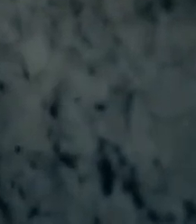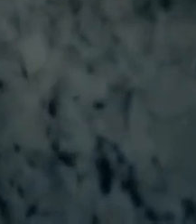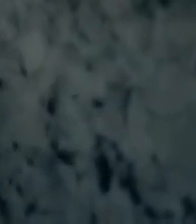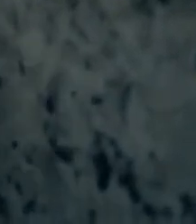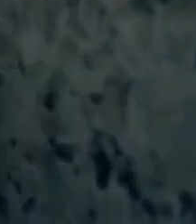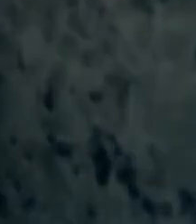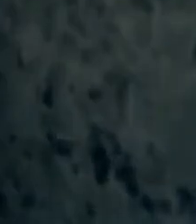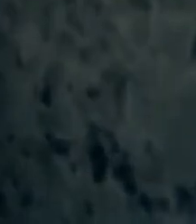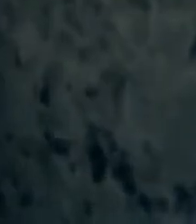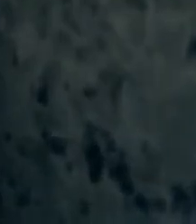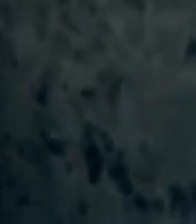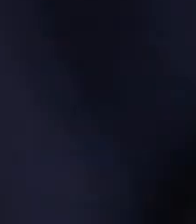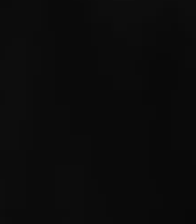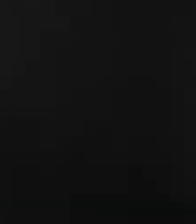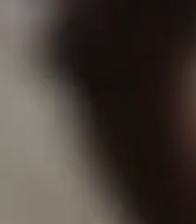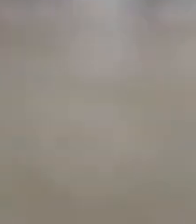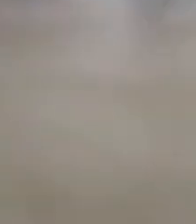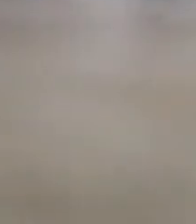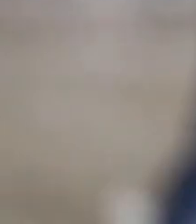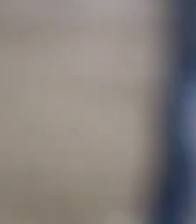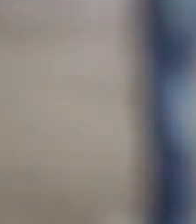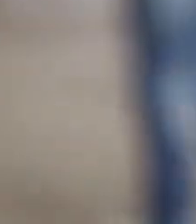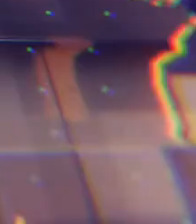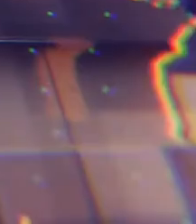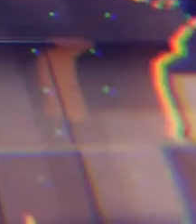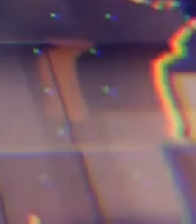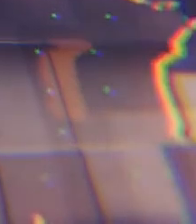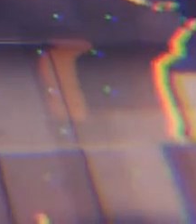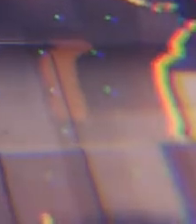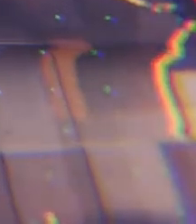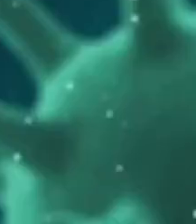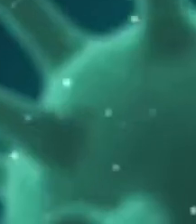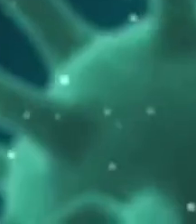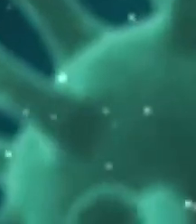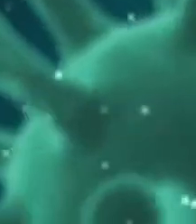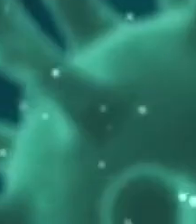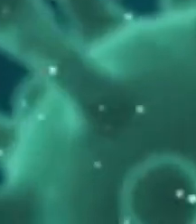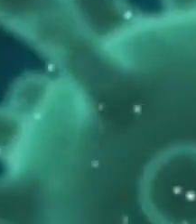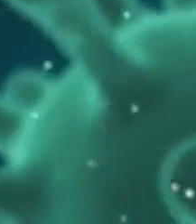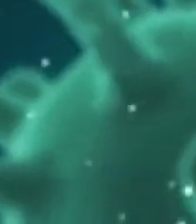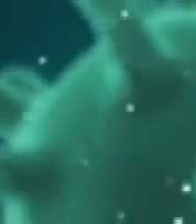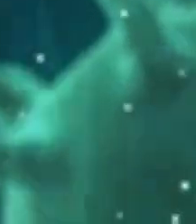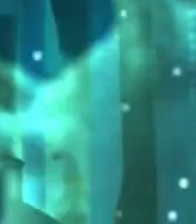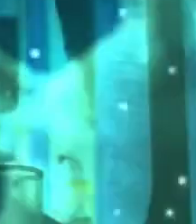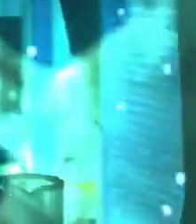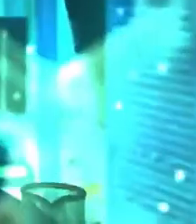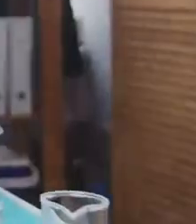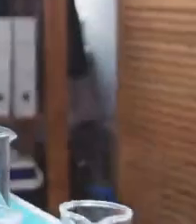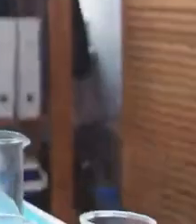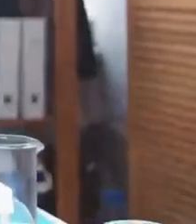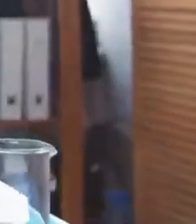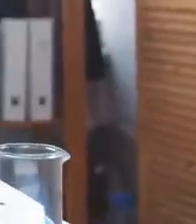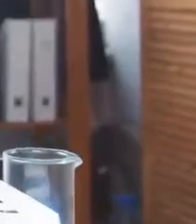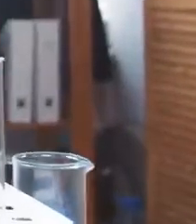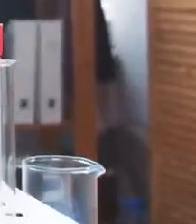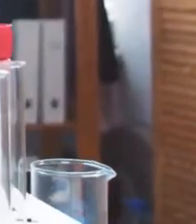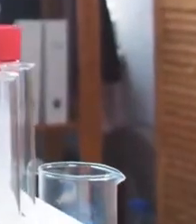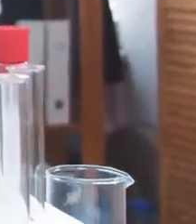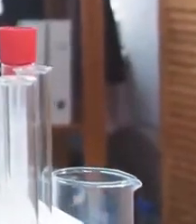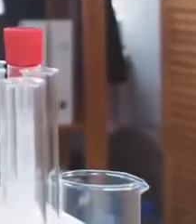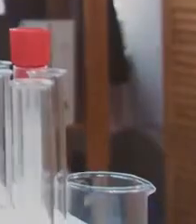enslaved by same depravities that have plagued humankind globally. Strange diseases, defiling